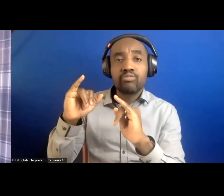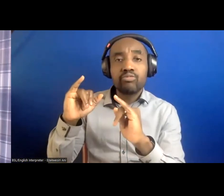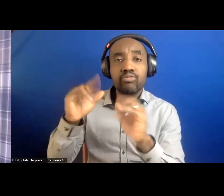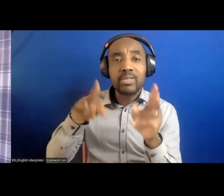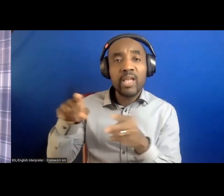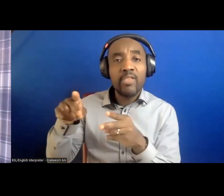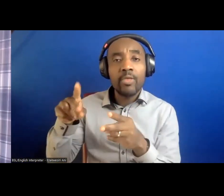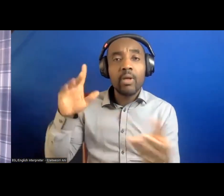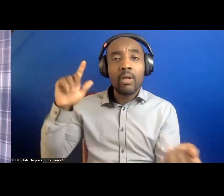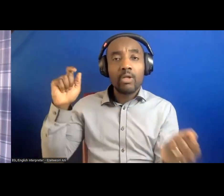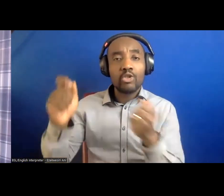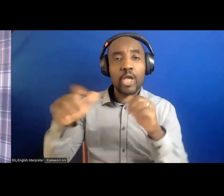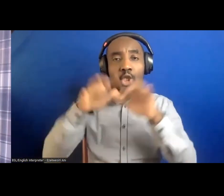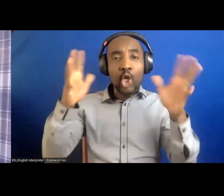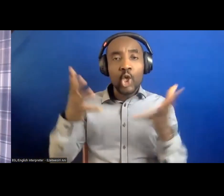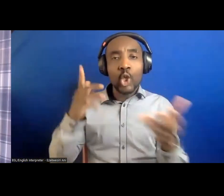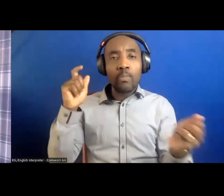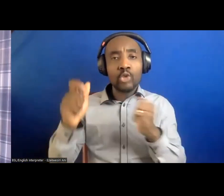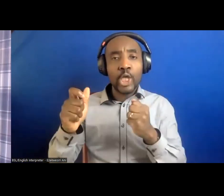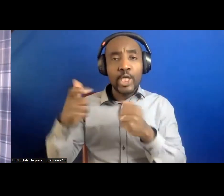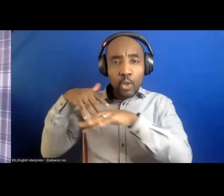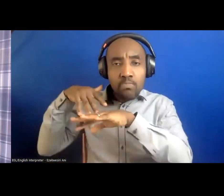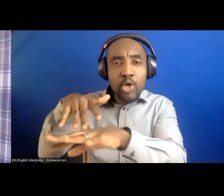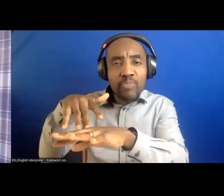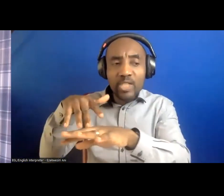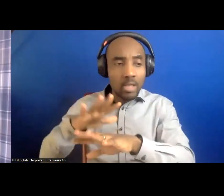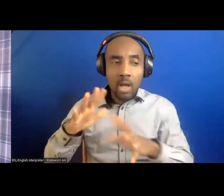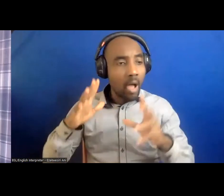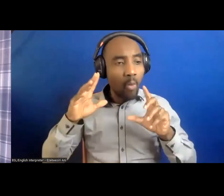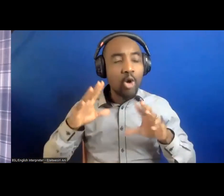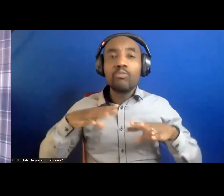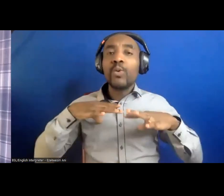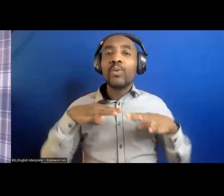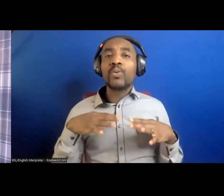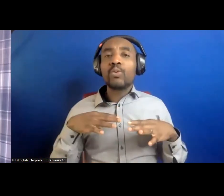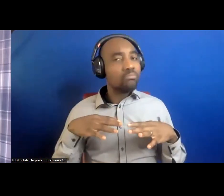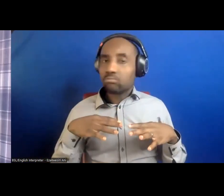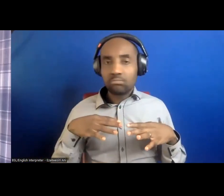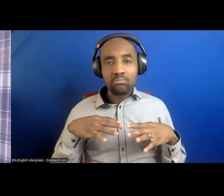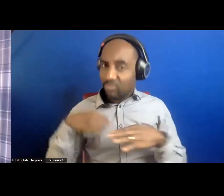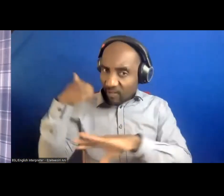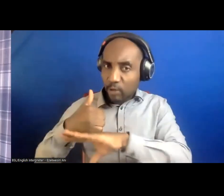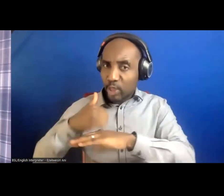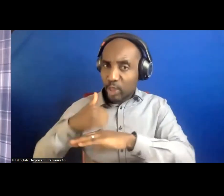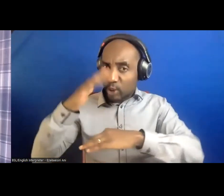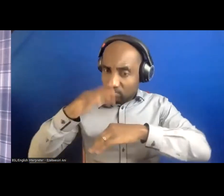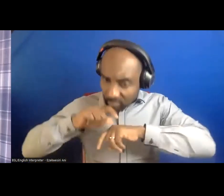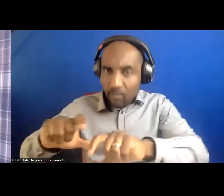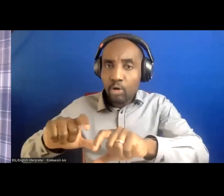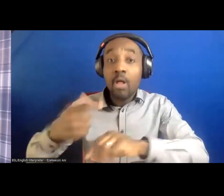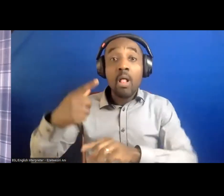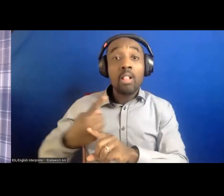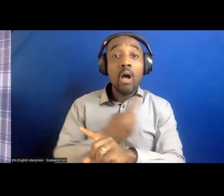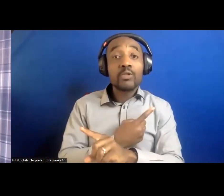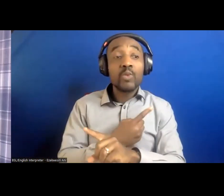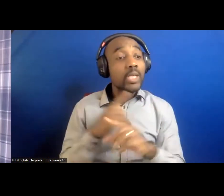opportunity. And I will not rest on those laurels because it is there for everyone to see. Last week, as we celebrated, but